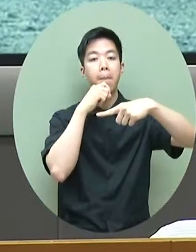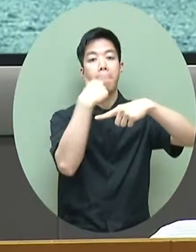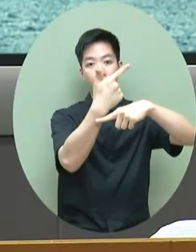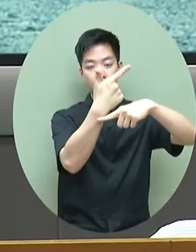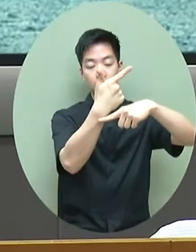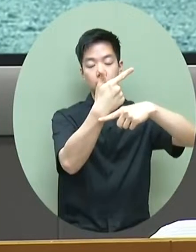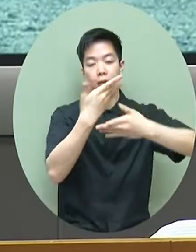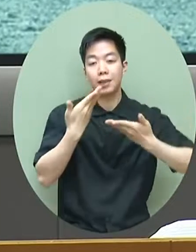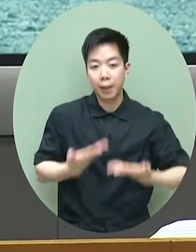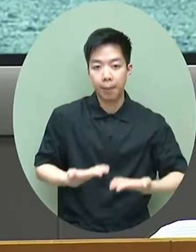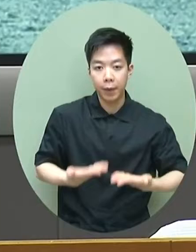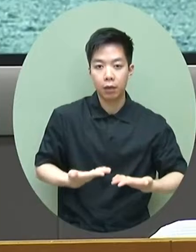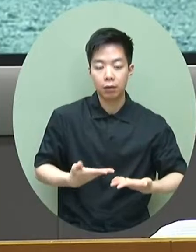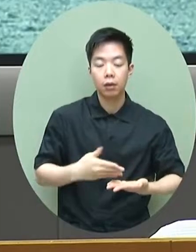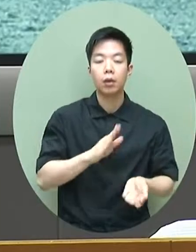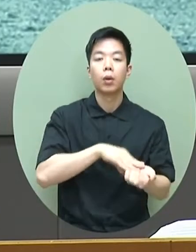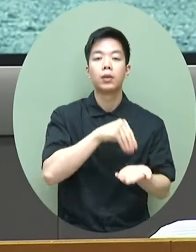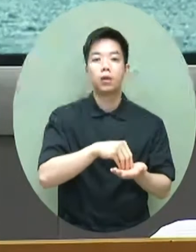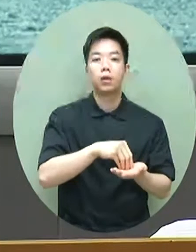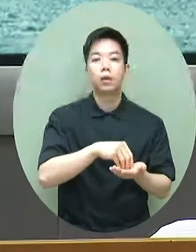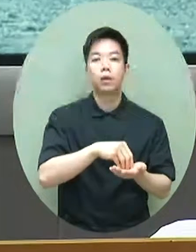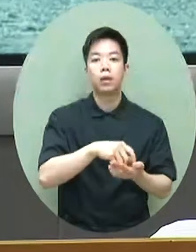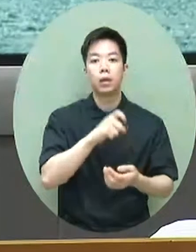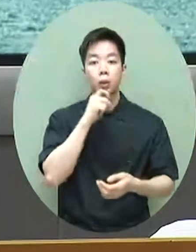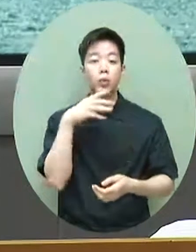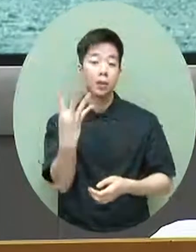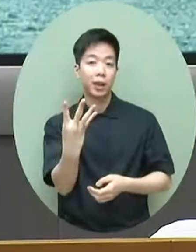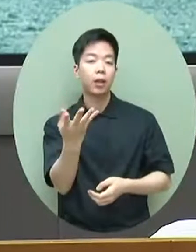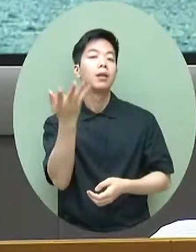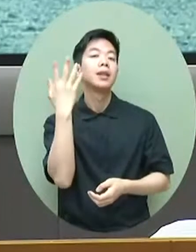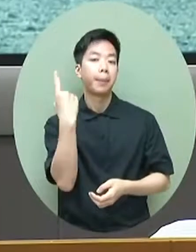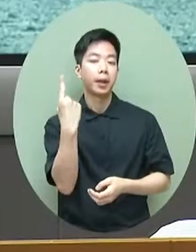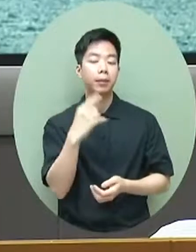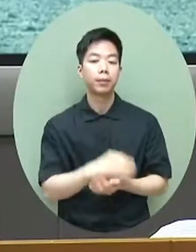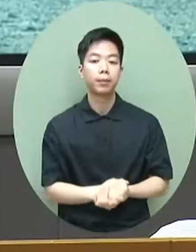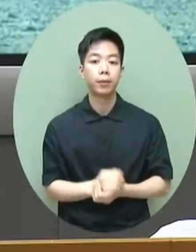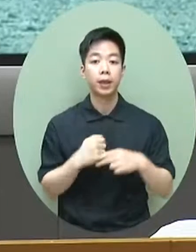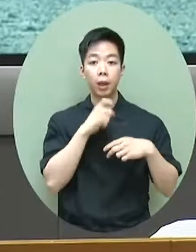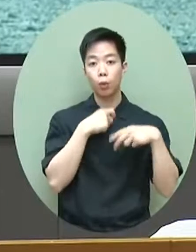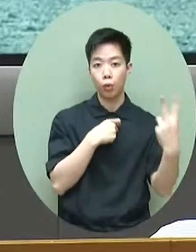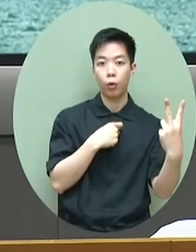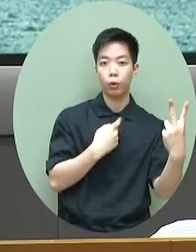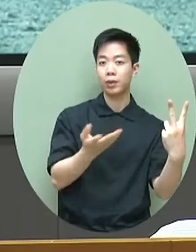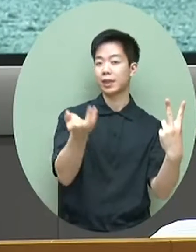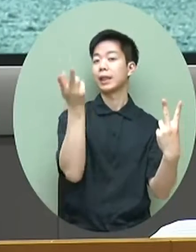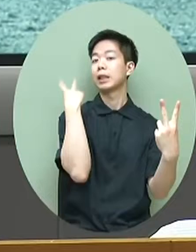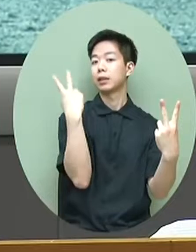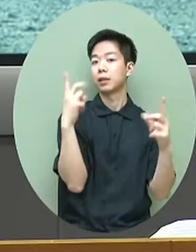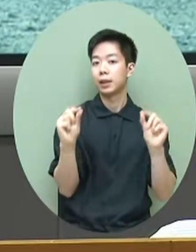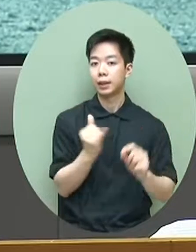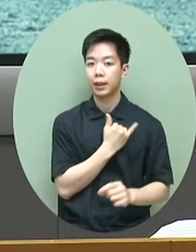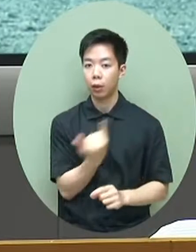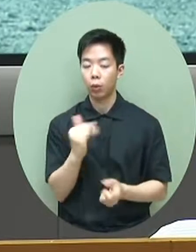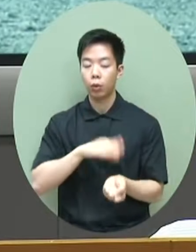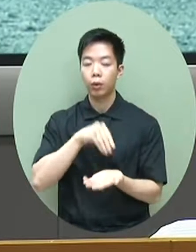8 tests positive today, 4 tests positive yesterday, and 2 others tested